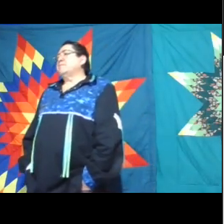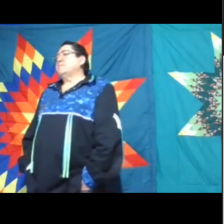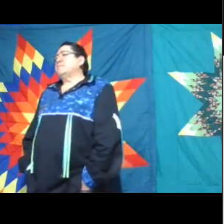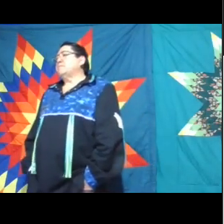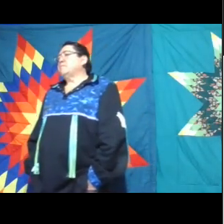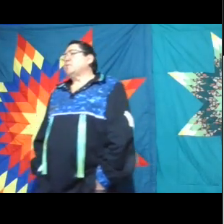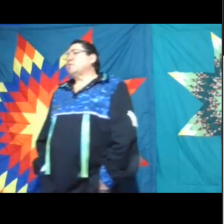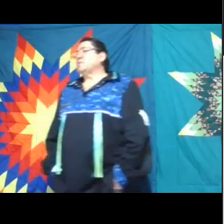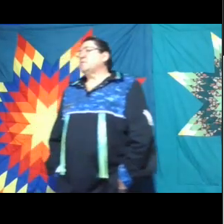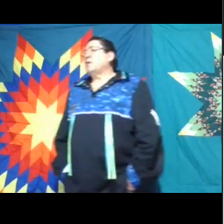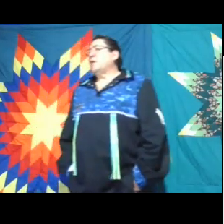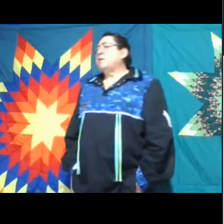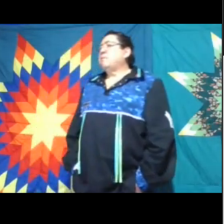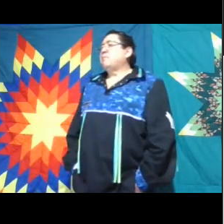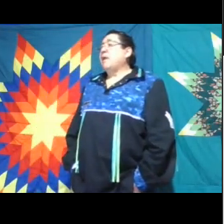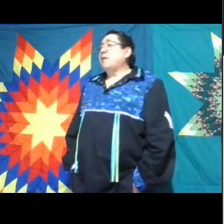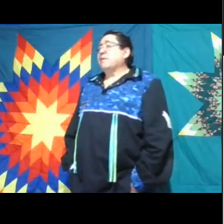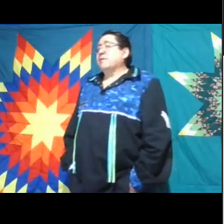Thank you so much, Brad.